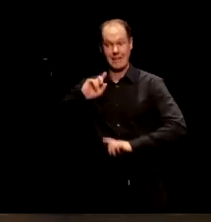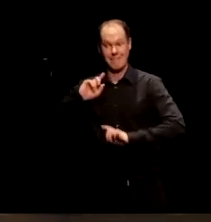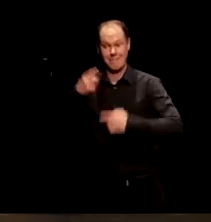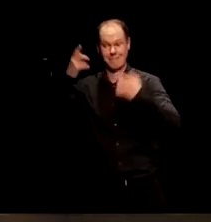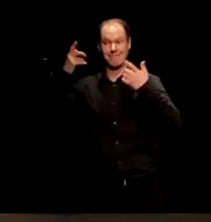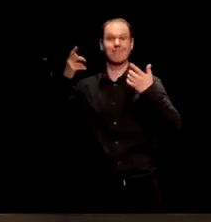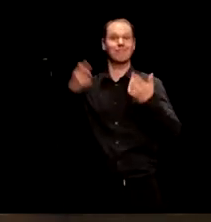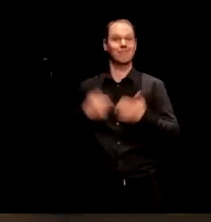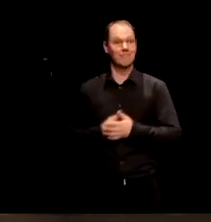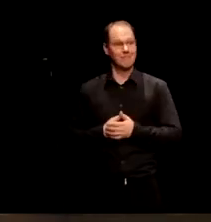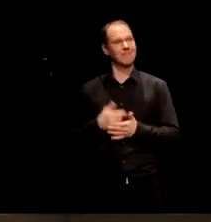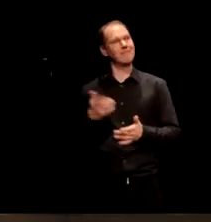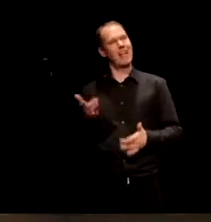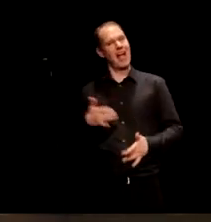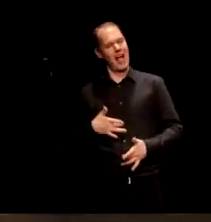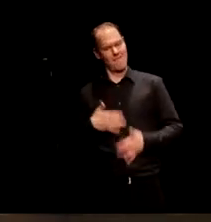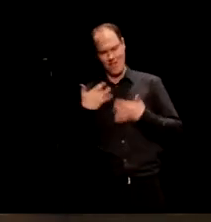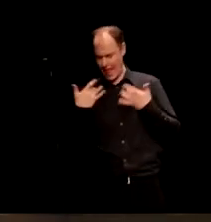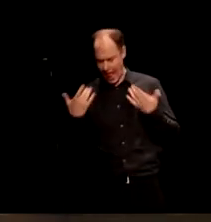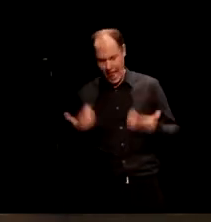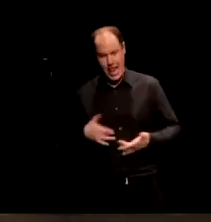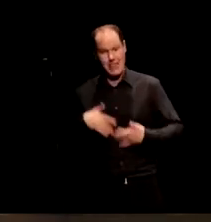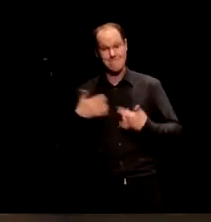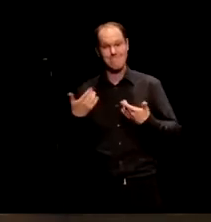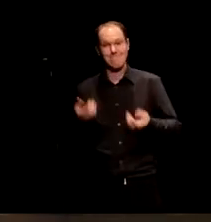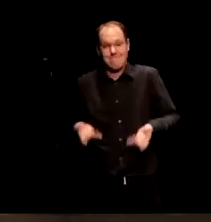feel so inane and